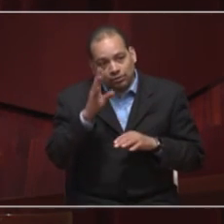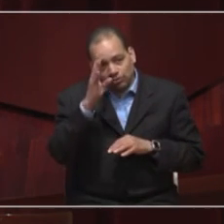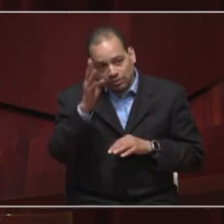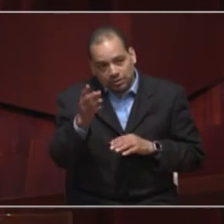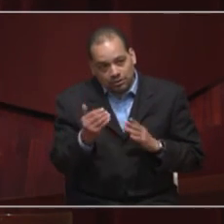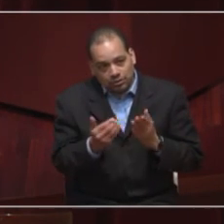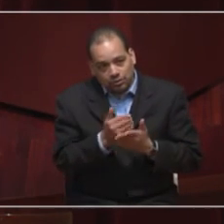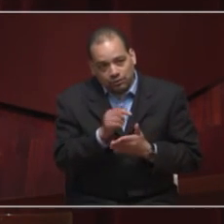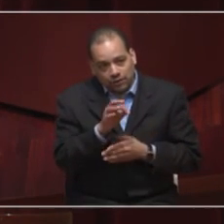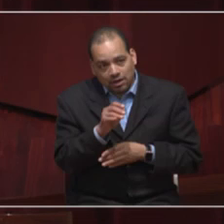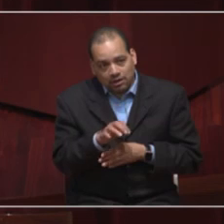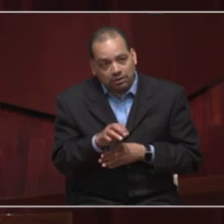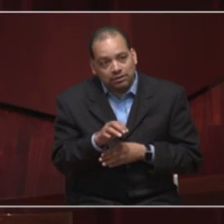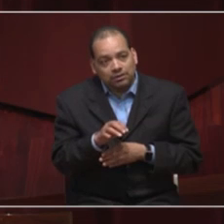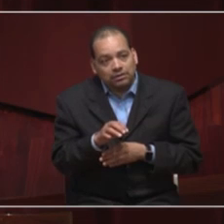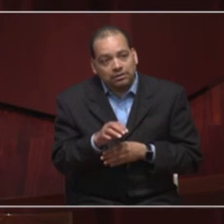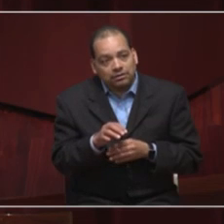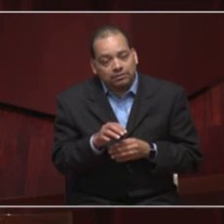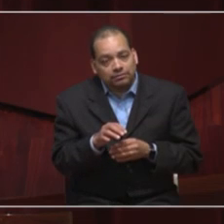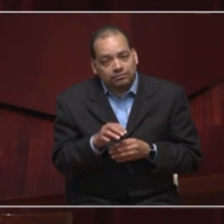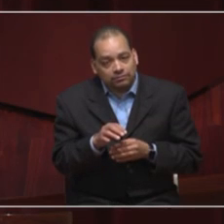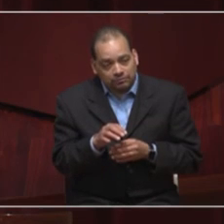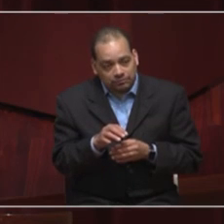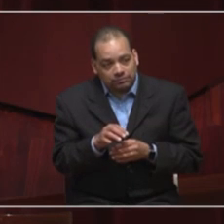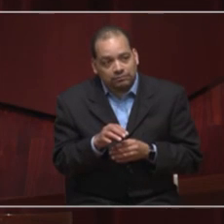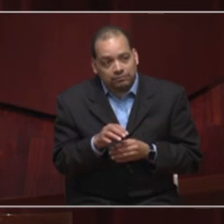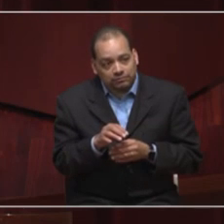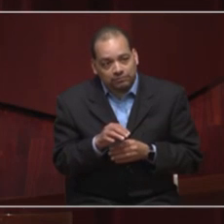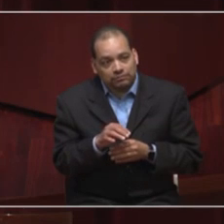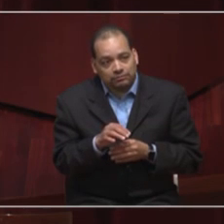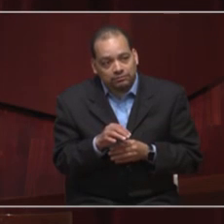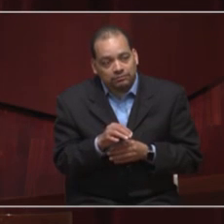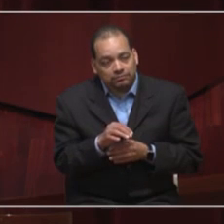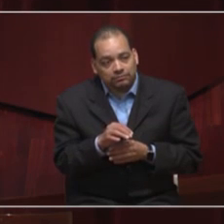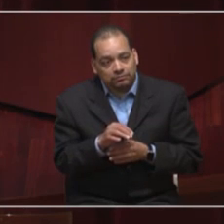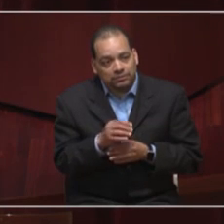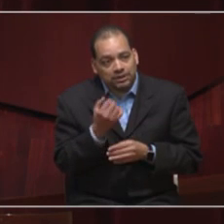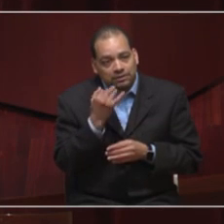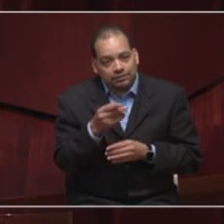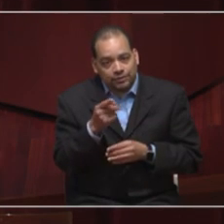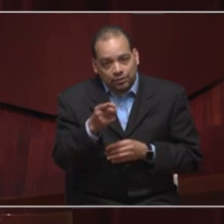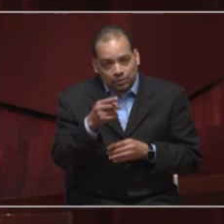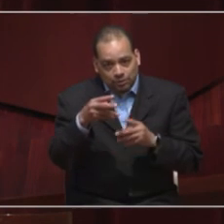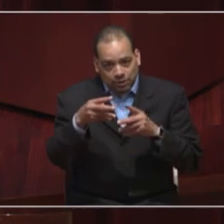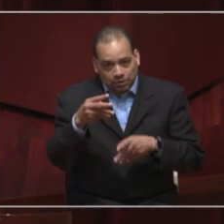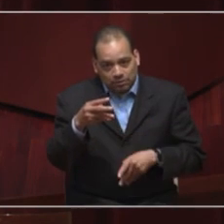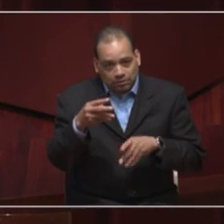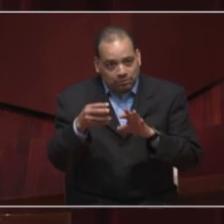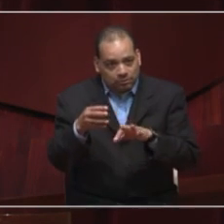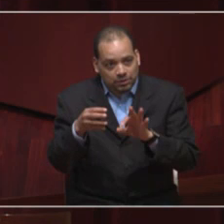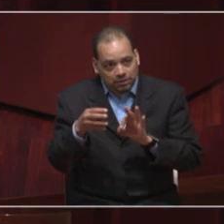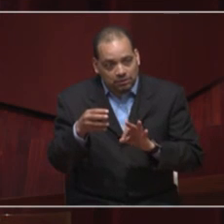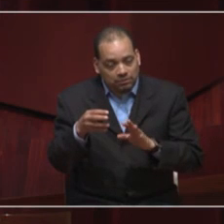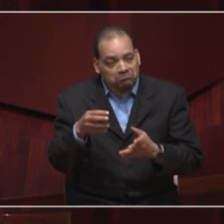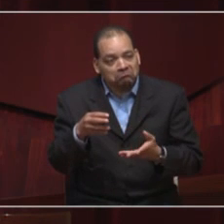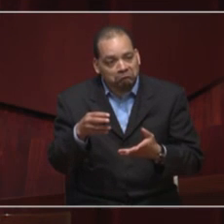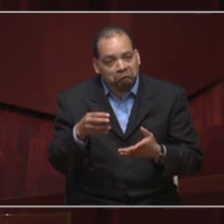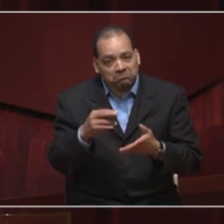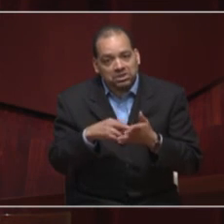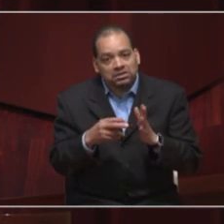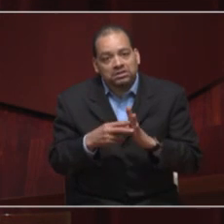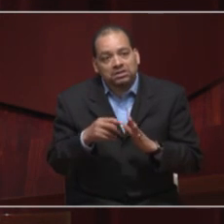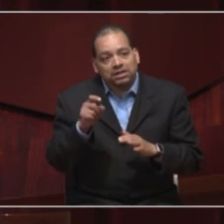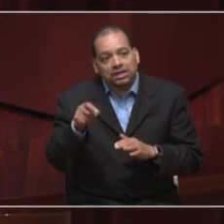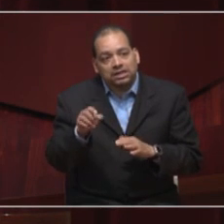file. What it is what it is, unless you give us a specific list. So that way, if you go in there, you'll drill down on the container number. All right, I need box